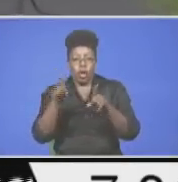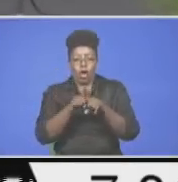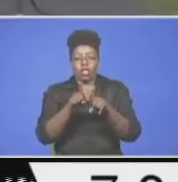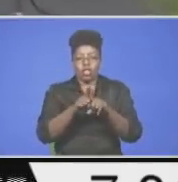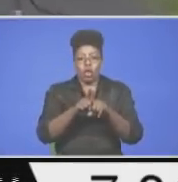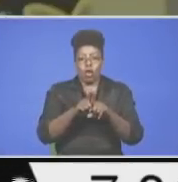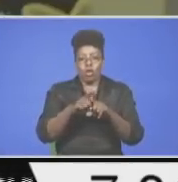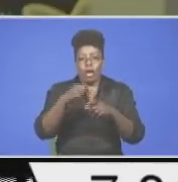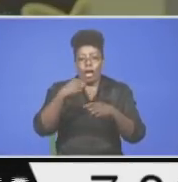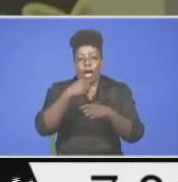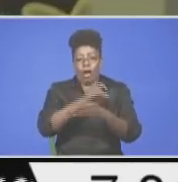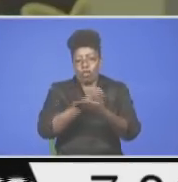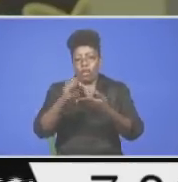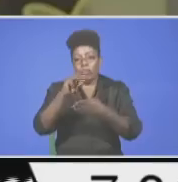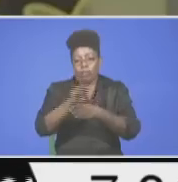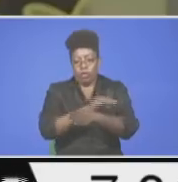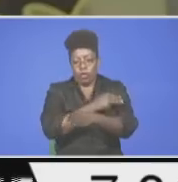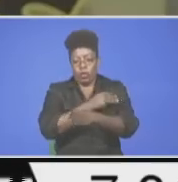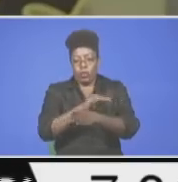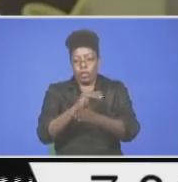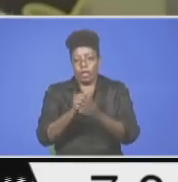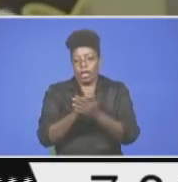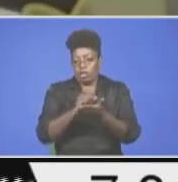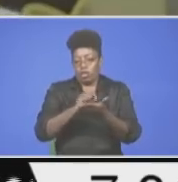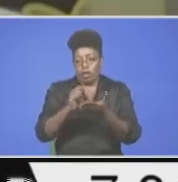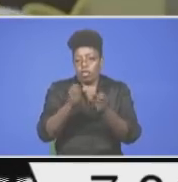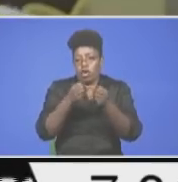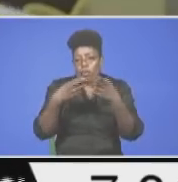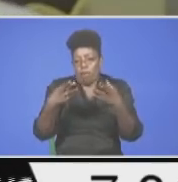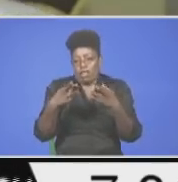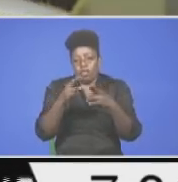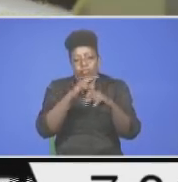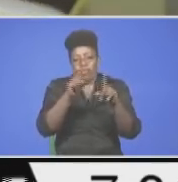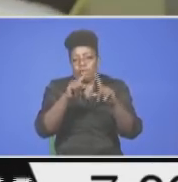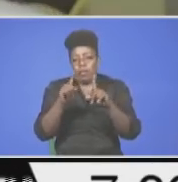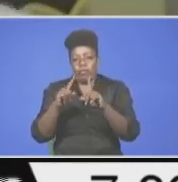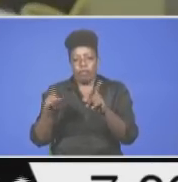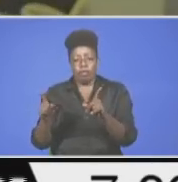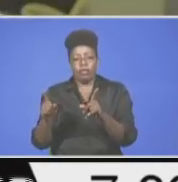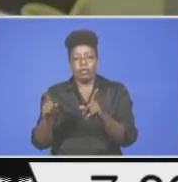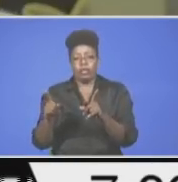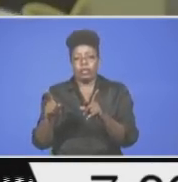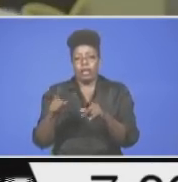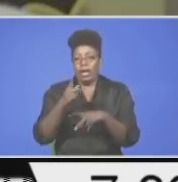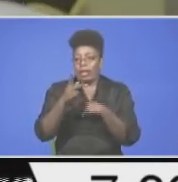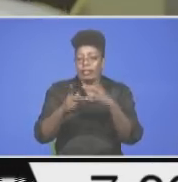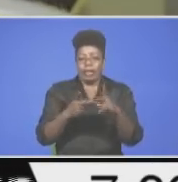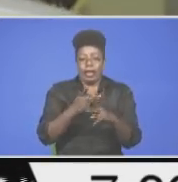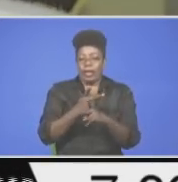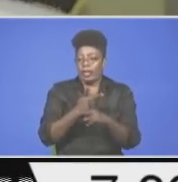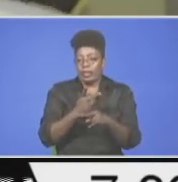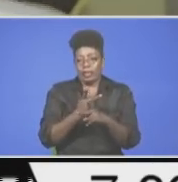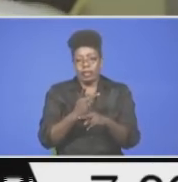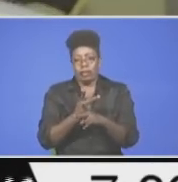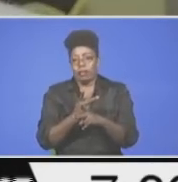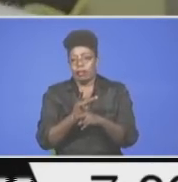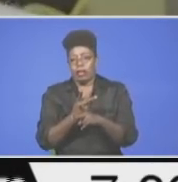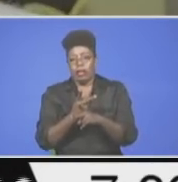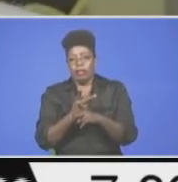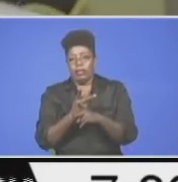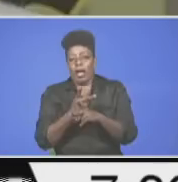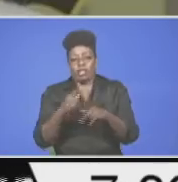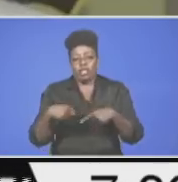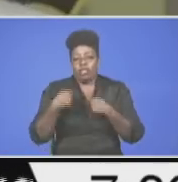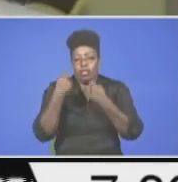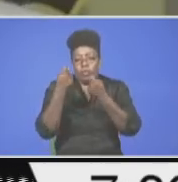and she has written so many pieces of a whole range of types, and she has